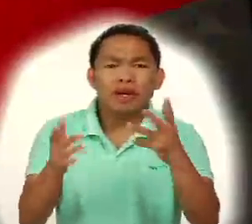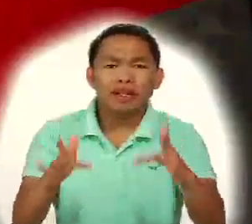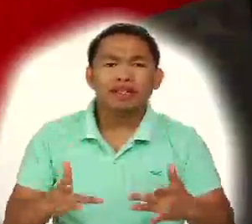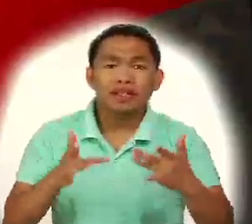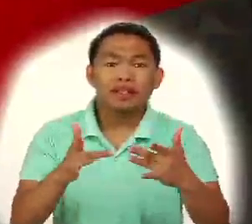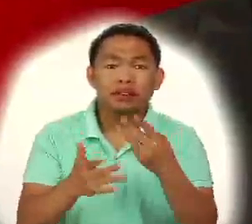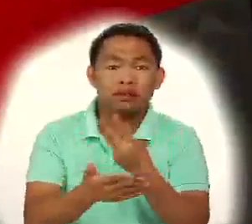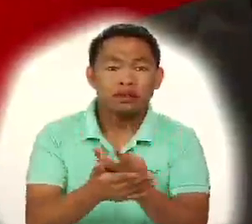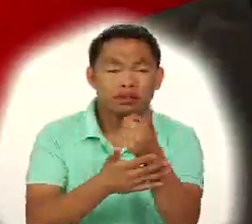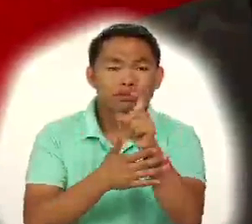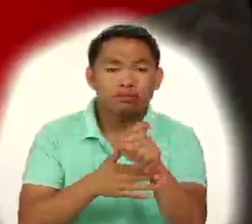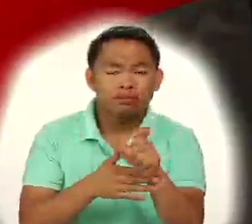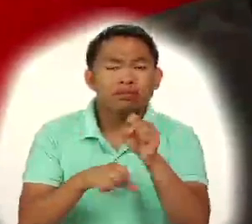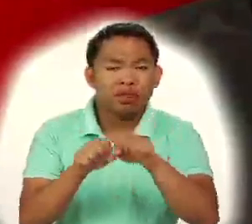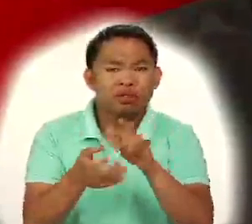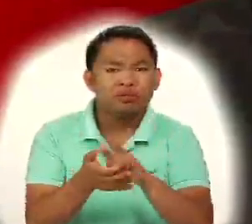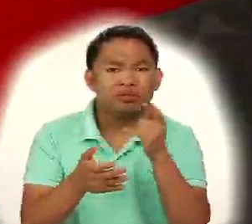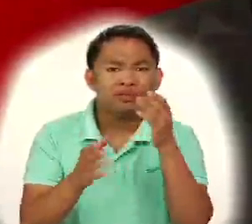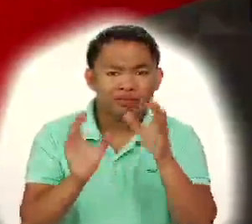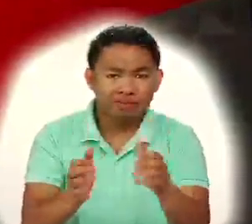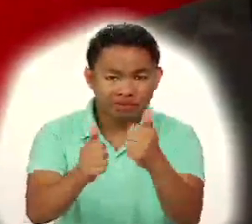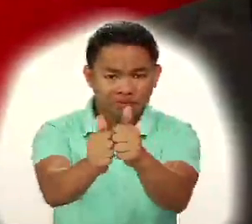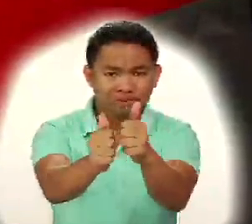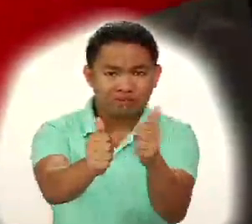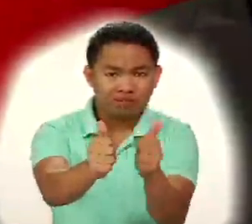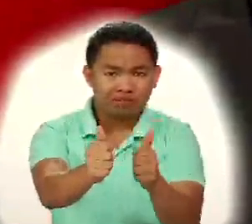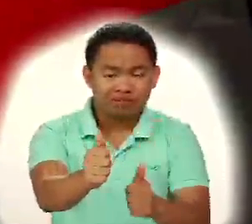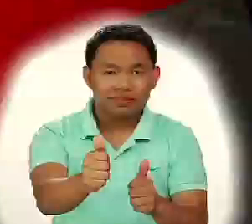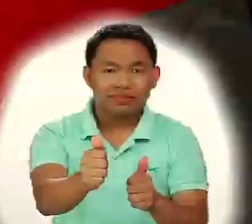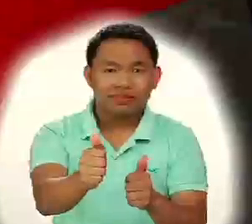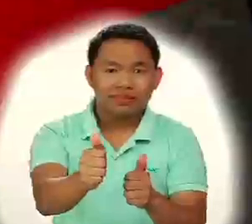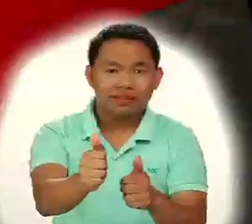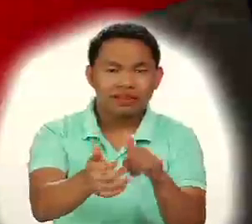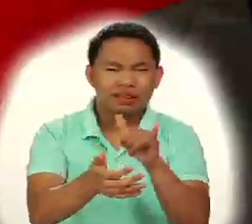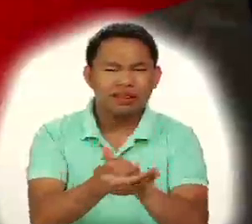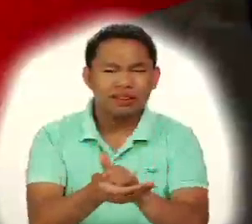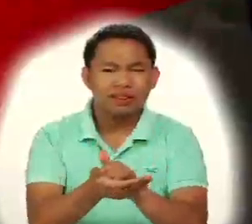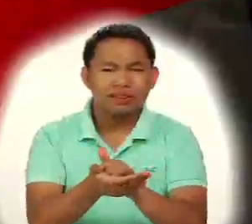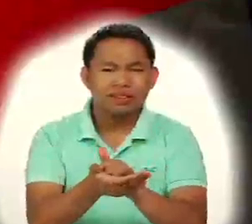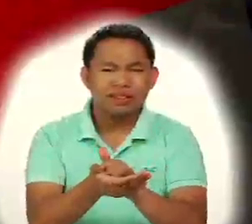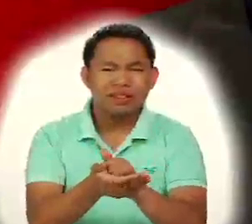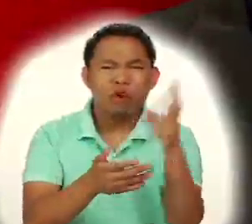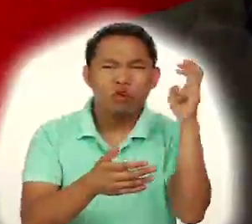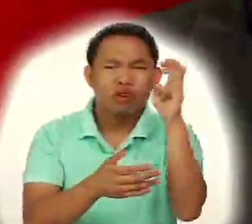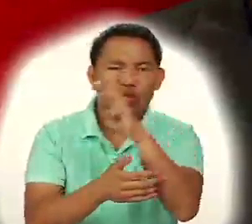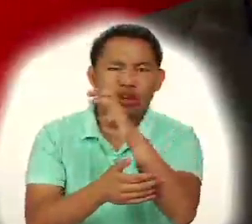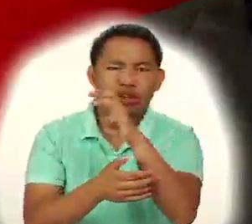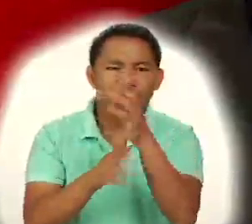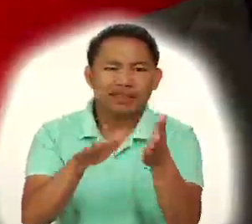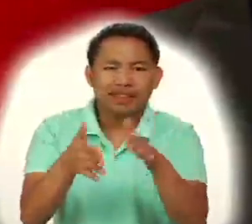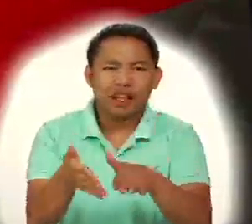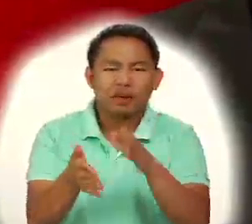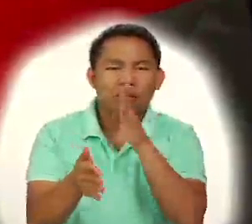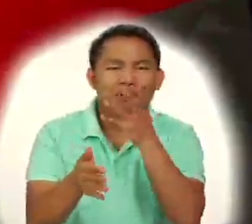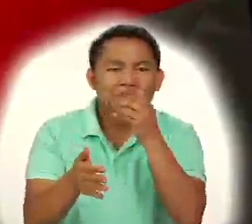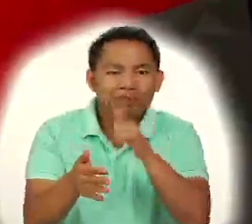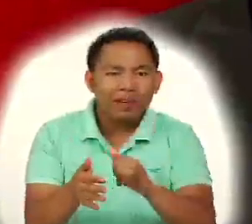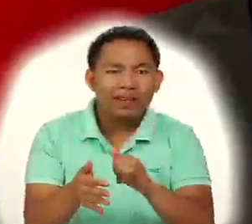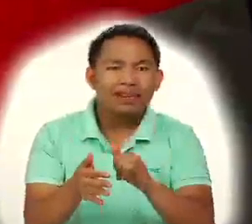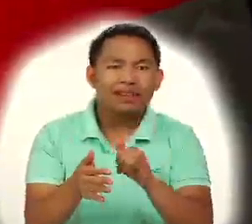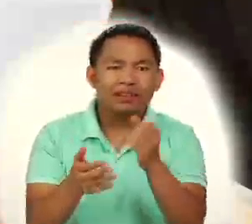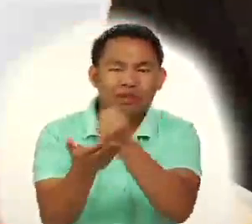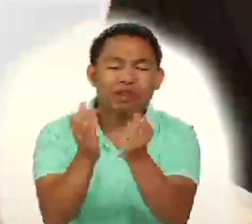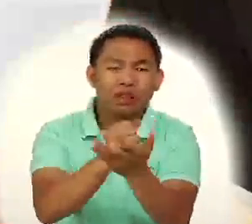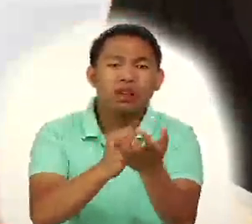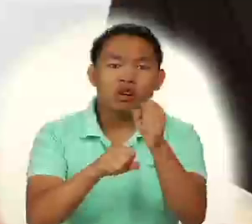his life well so that he could have avoided this horrible type of death, being